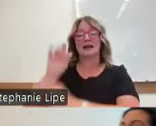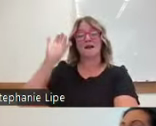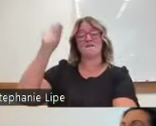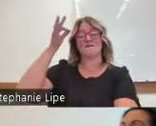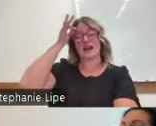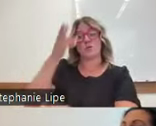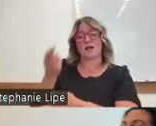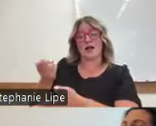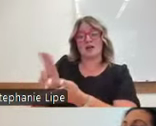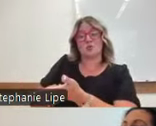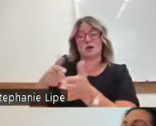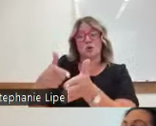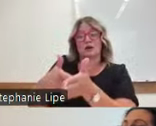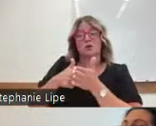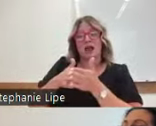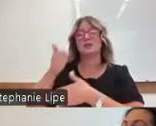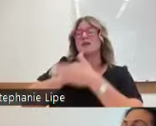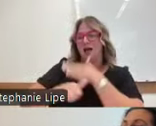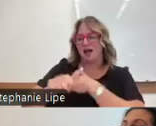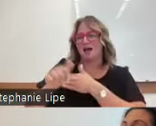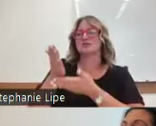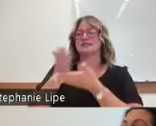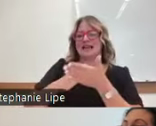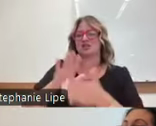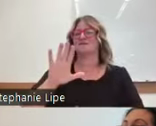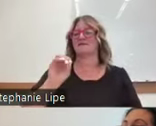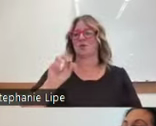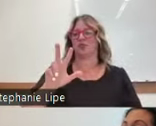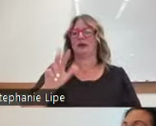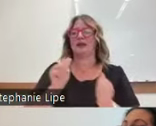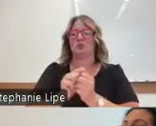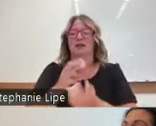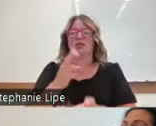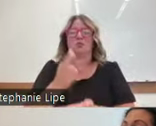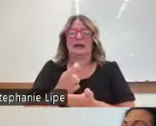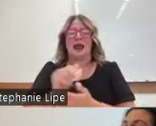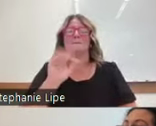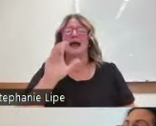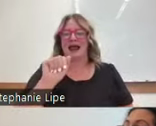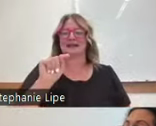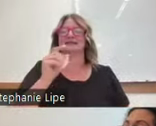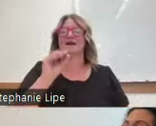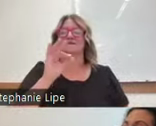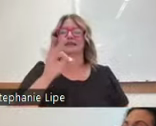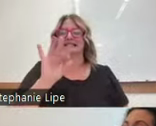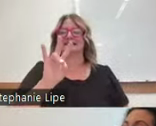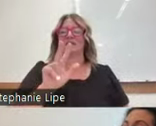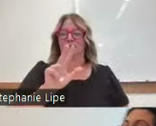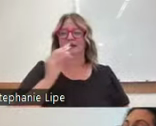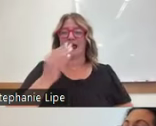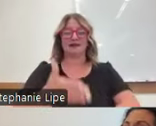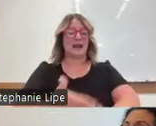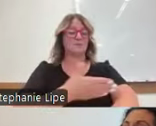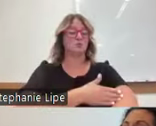marketing, and you can meet a federal contract requirement under Section 503 with the Rehabilitation